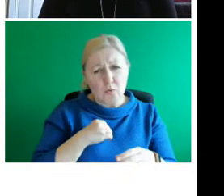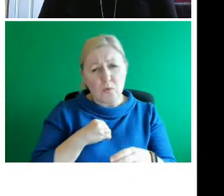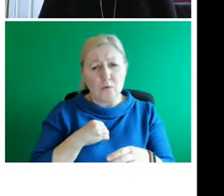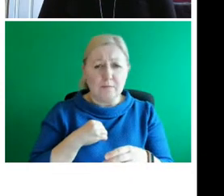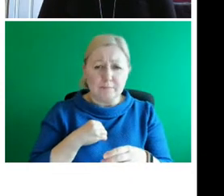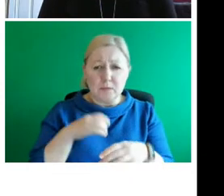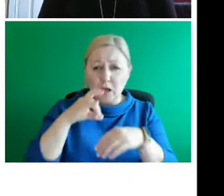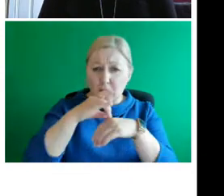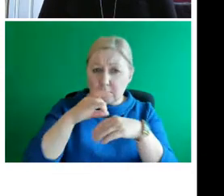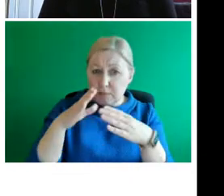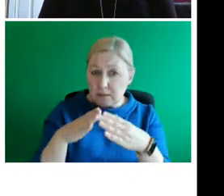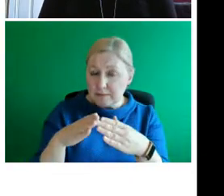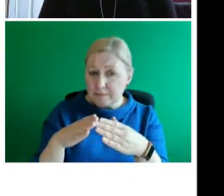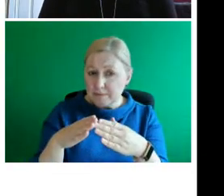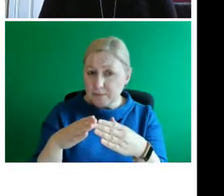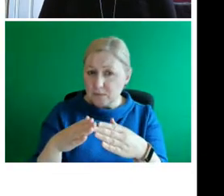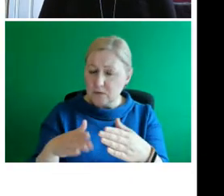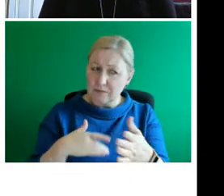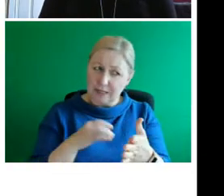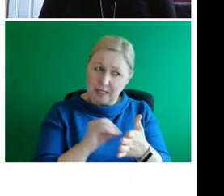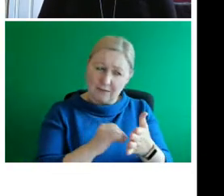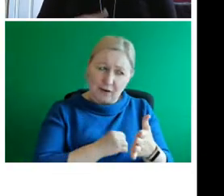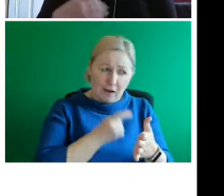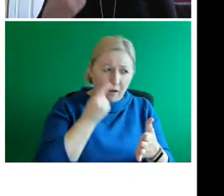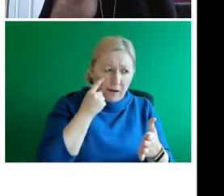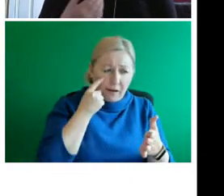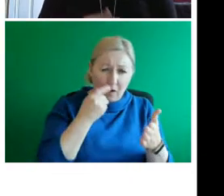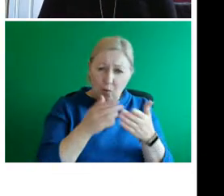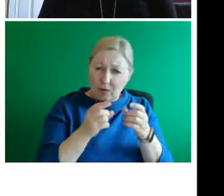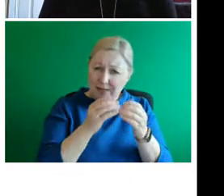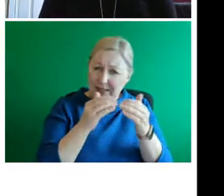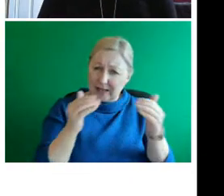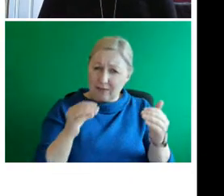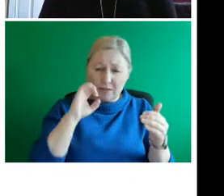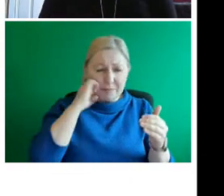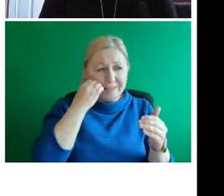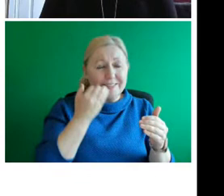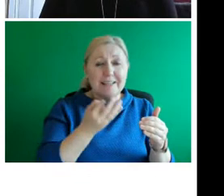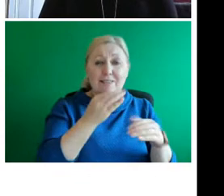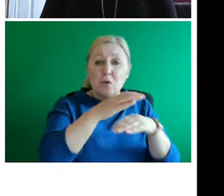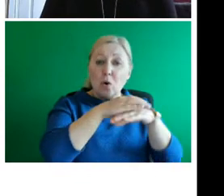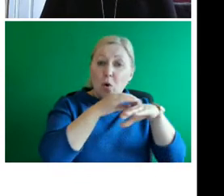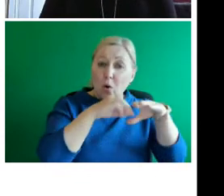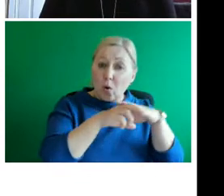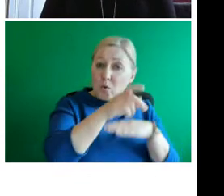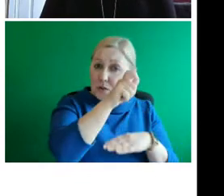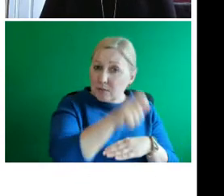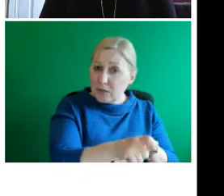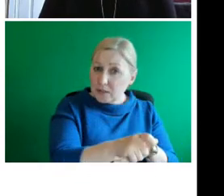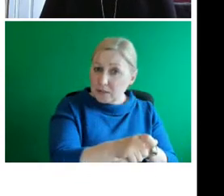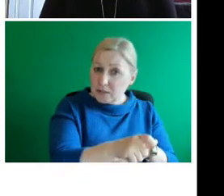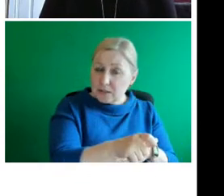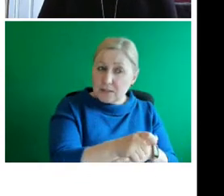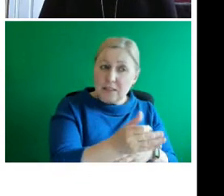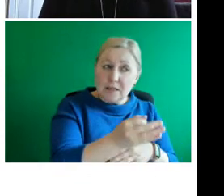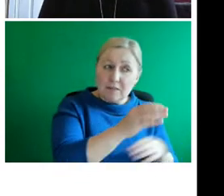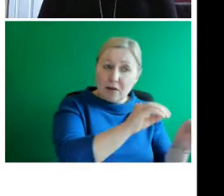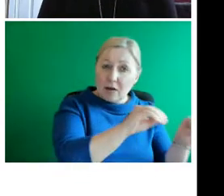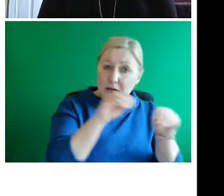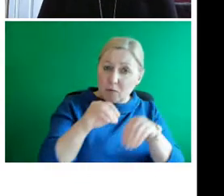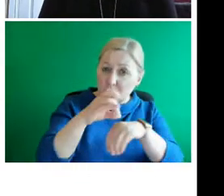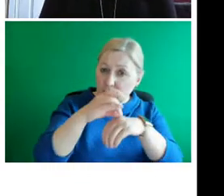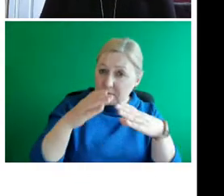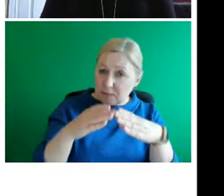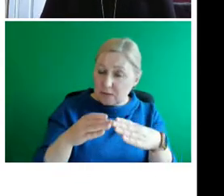inclined to be institutionalized. So they get used to having the care around them 24/7. Now that can happen to anybody. They can find it a shock to